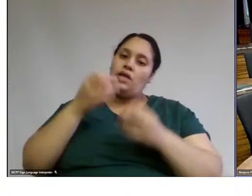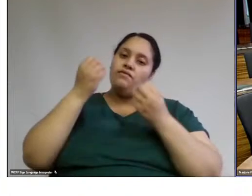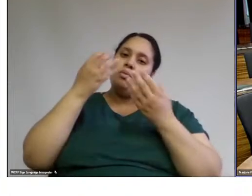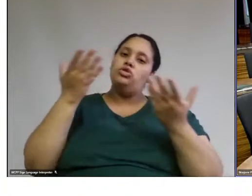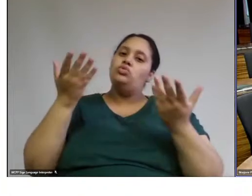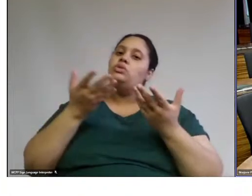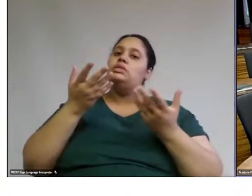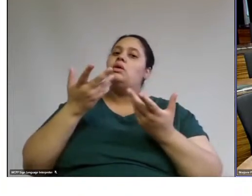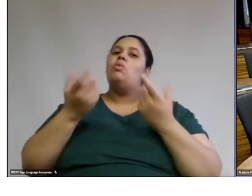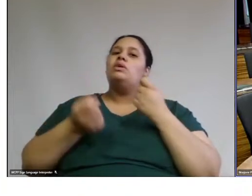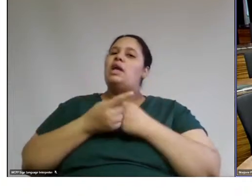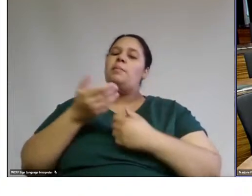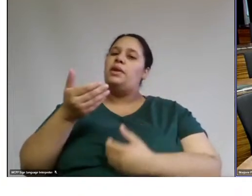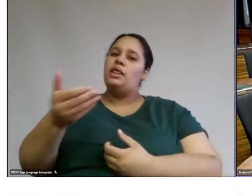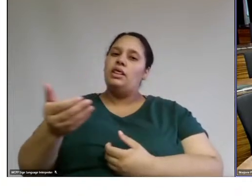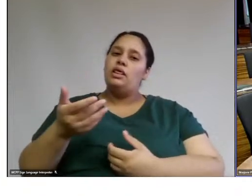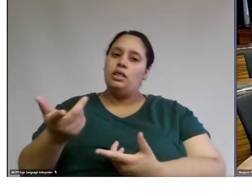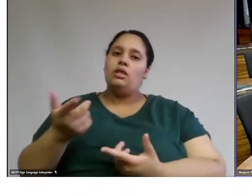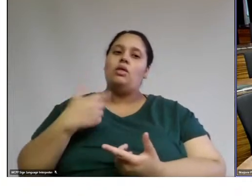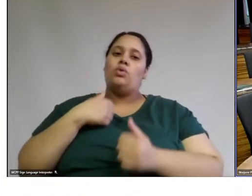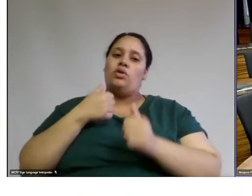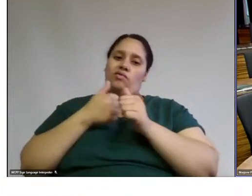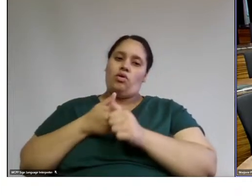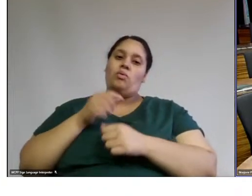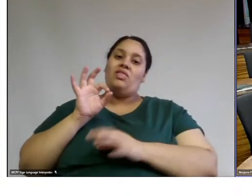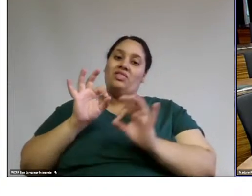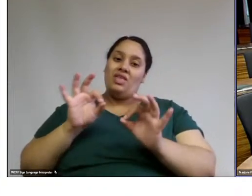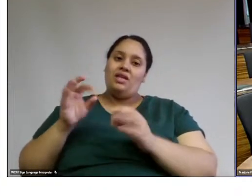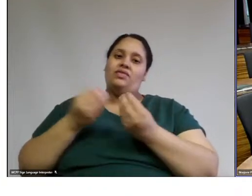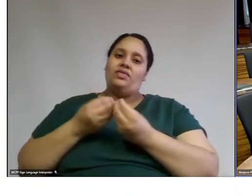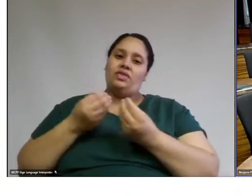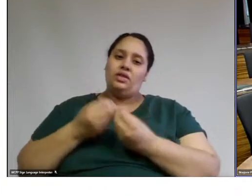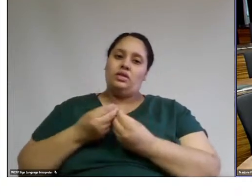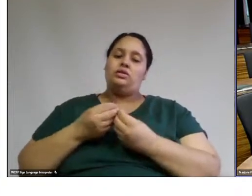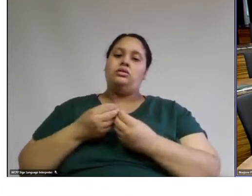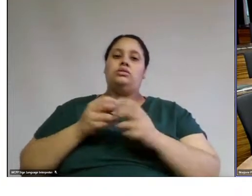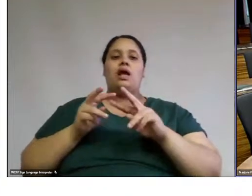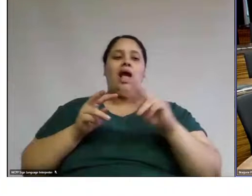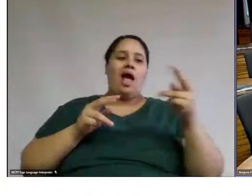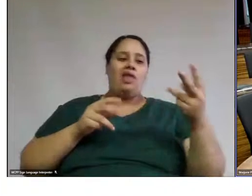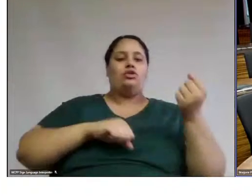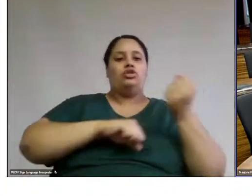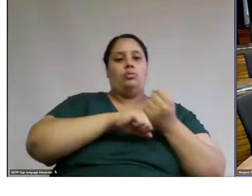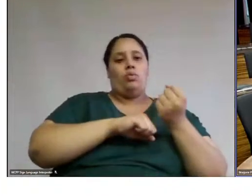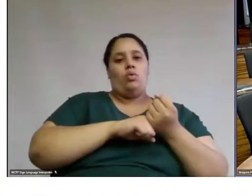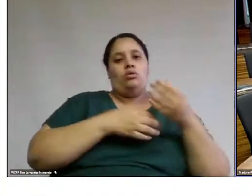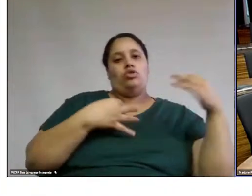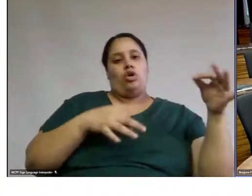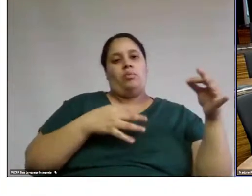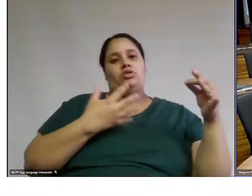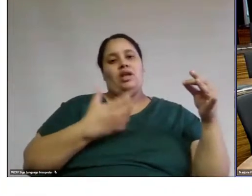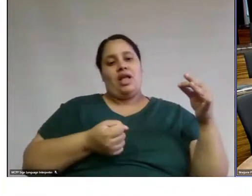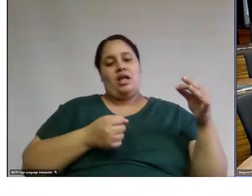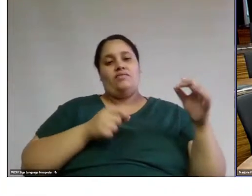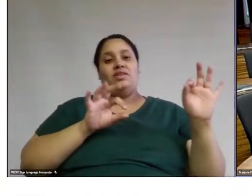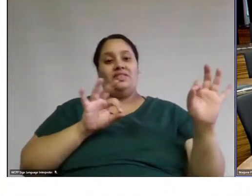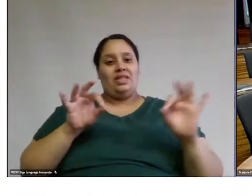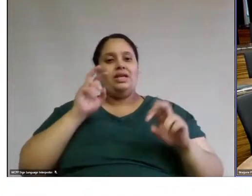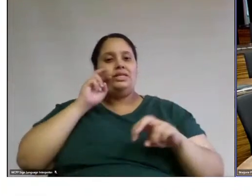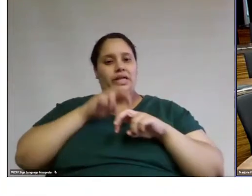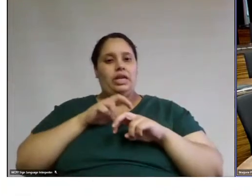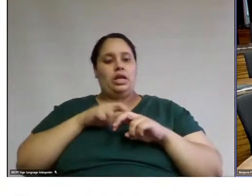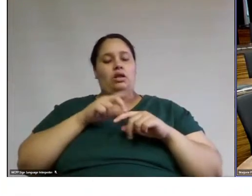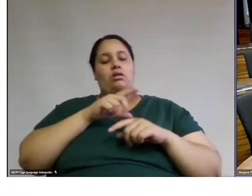is going on there, but those aspects need interrogation in terms of the actual supporting documentation, and that requires quite